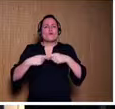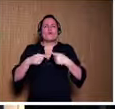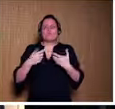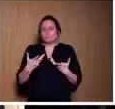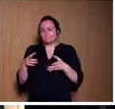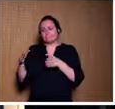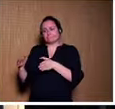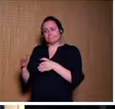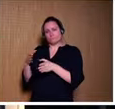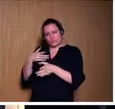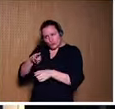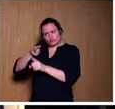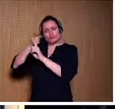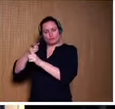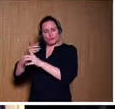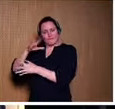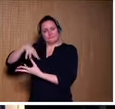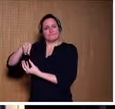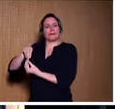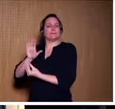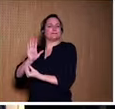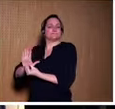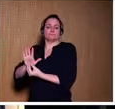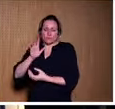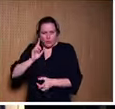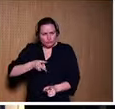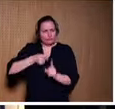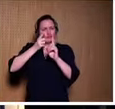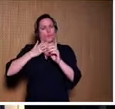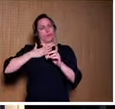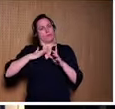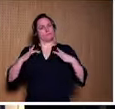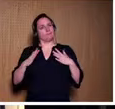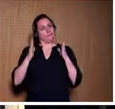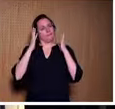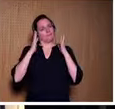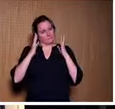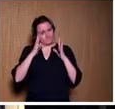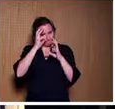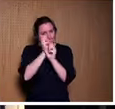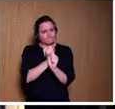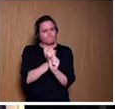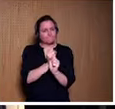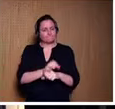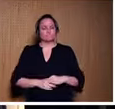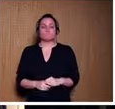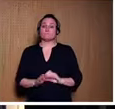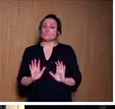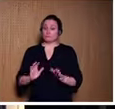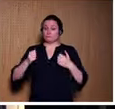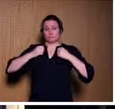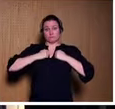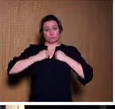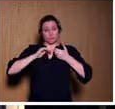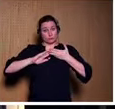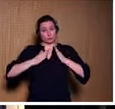pro-family, pro-life, pro-freedom agenda. But I'd like to point out how our community is at risk. And I'd like